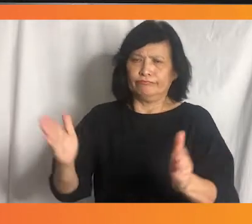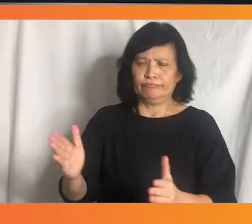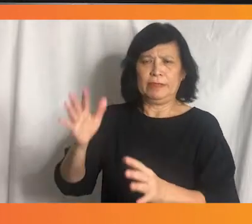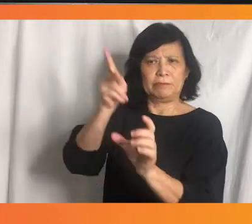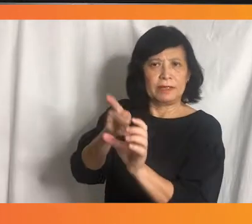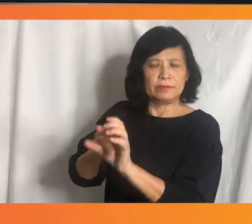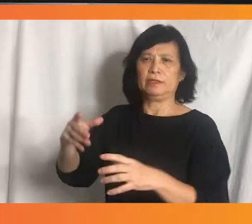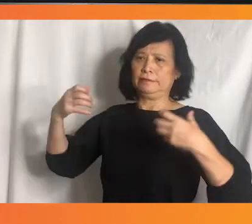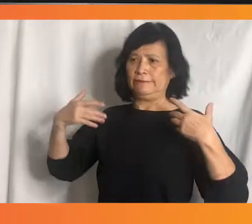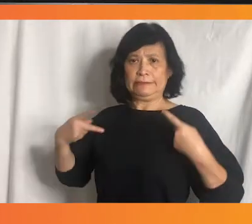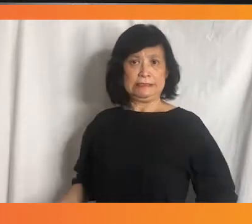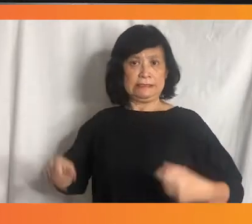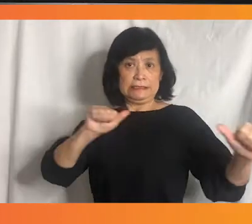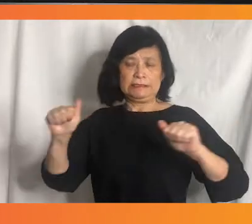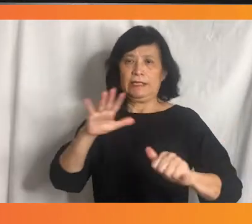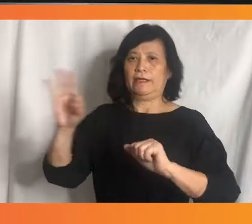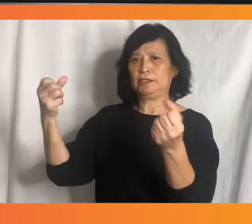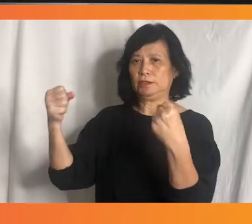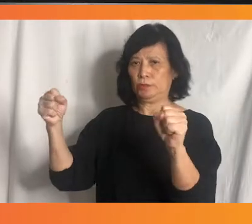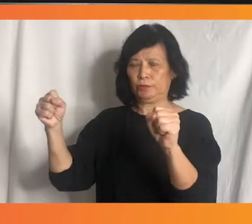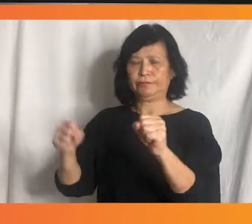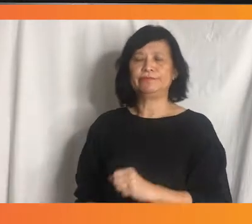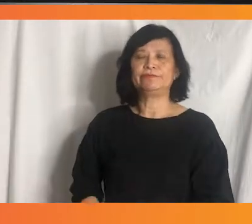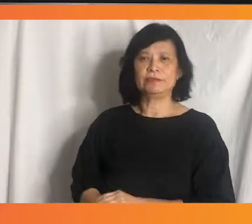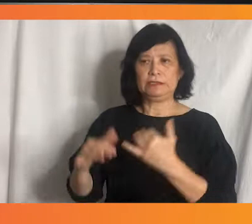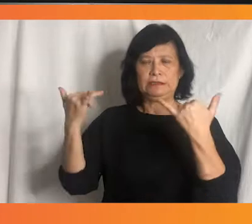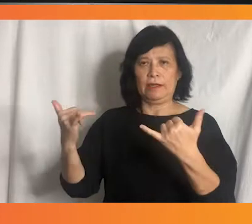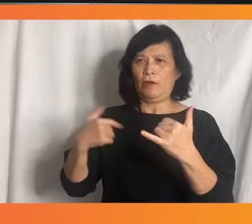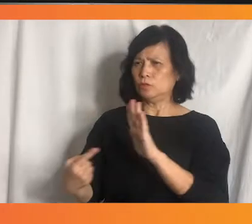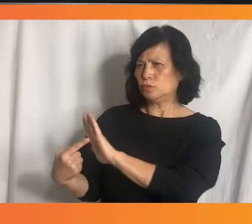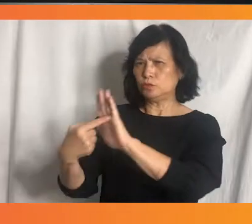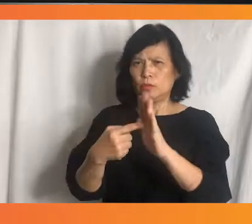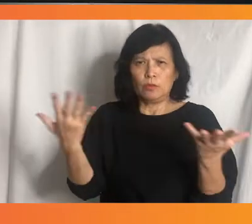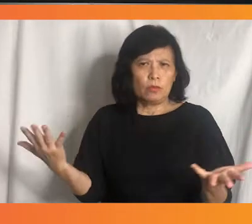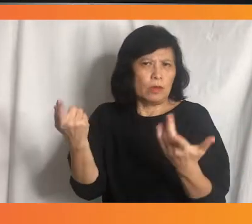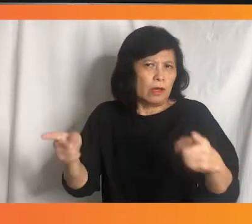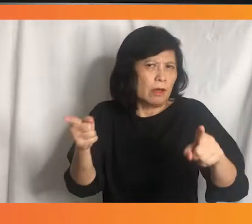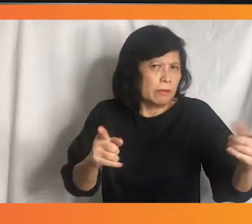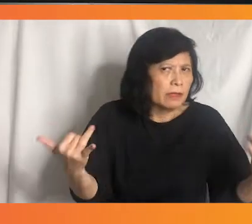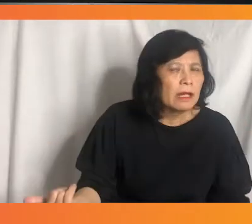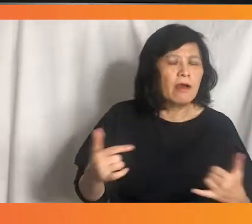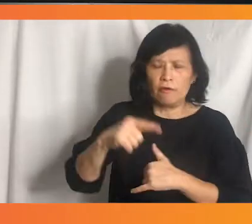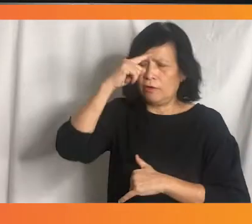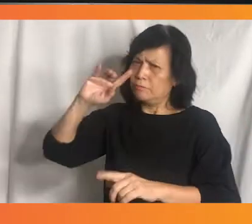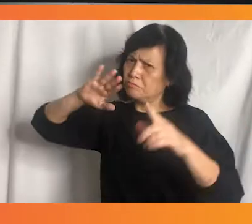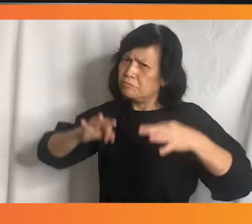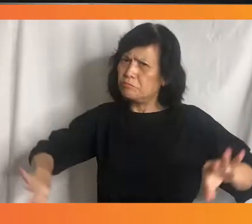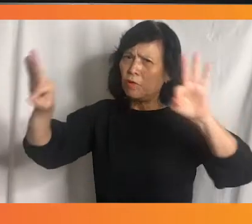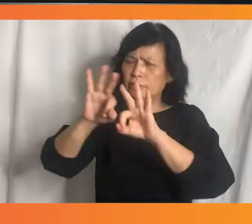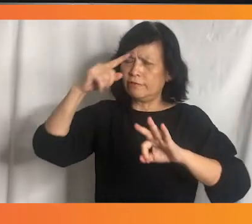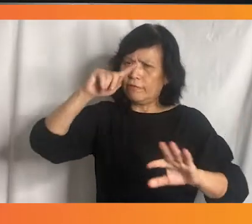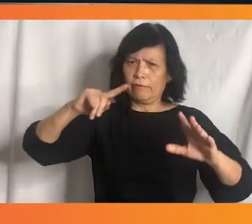physical activity and sports. So I will first take you through the current trends supporting the importance of physical activity and